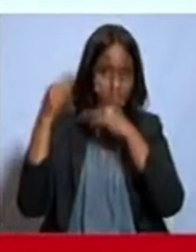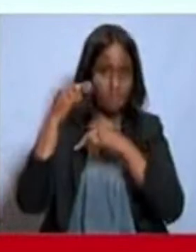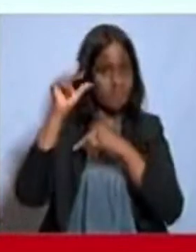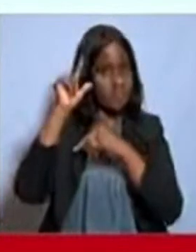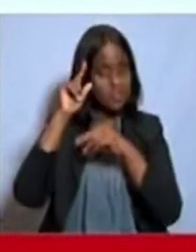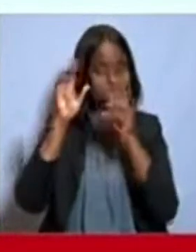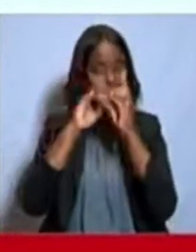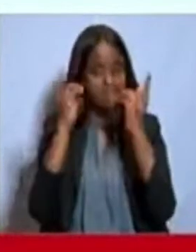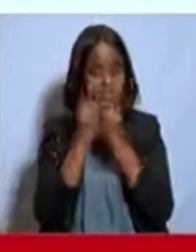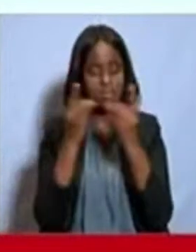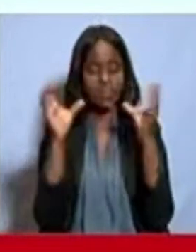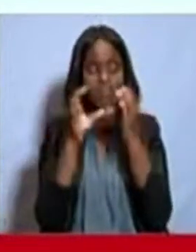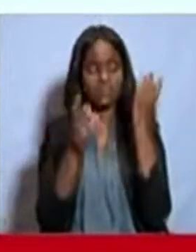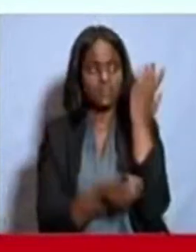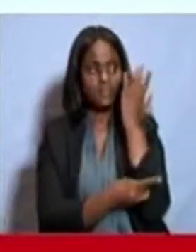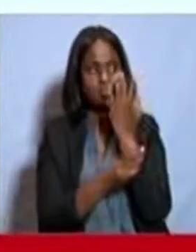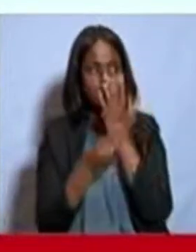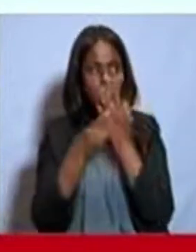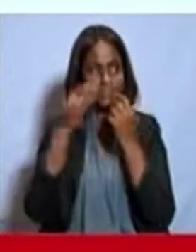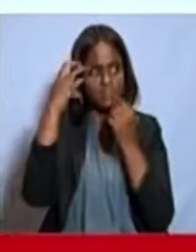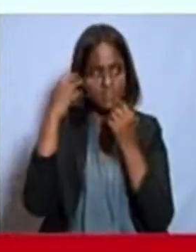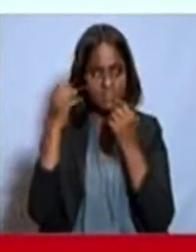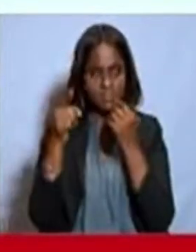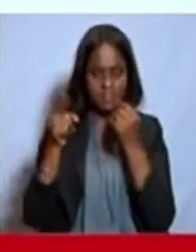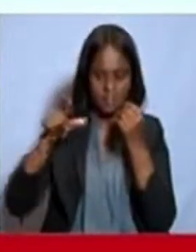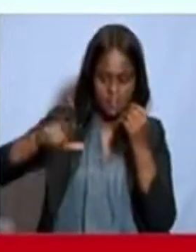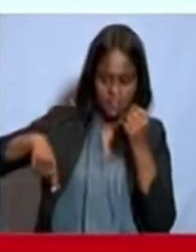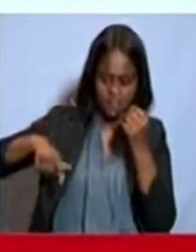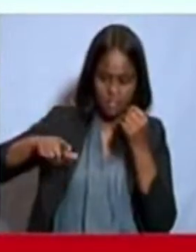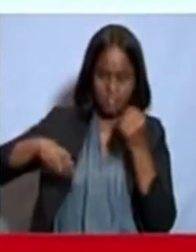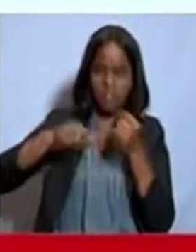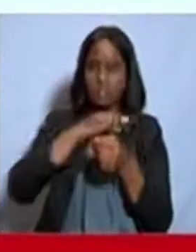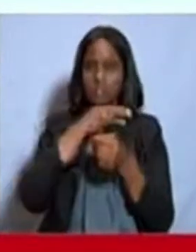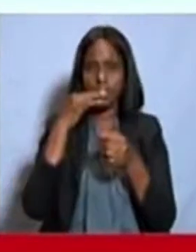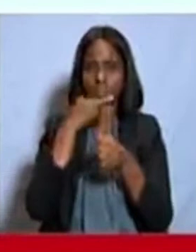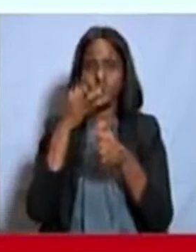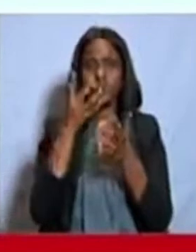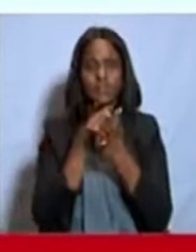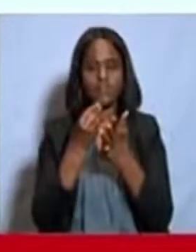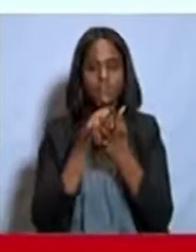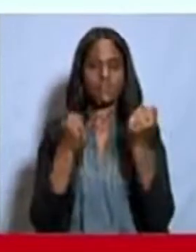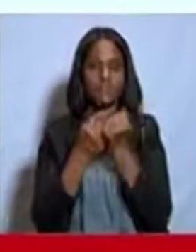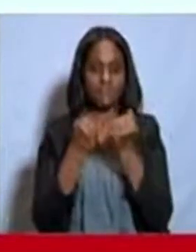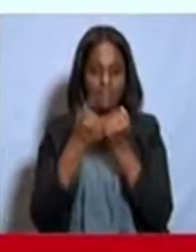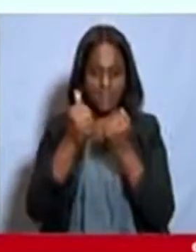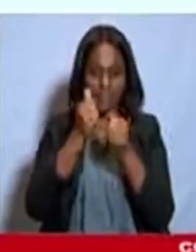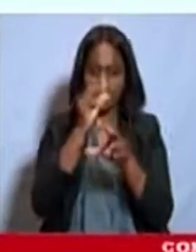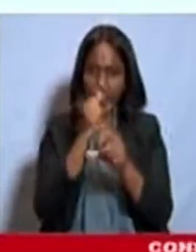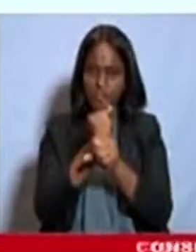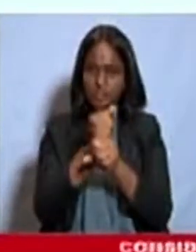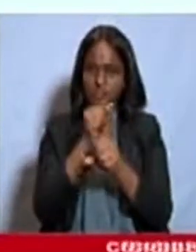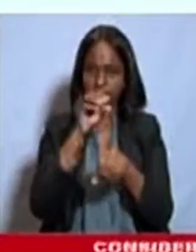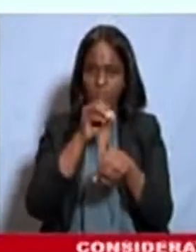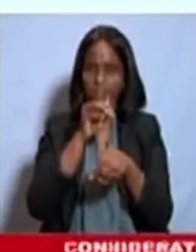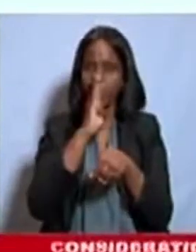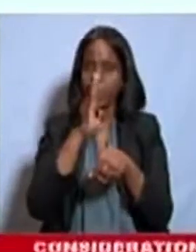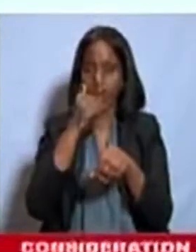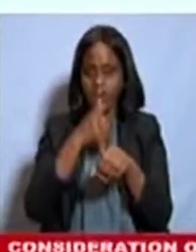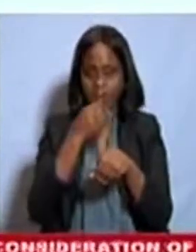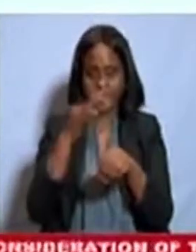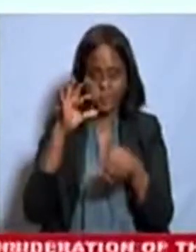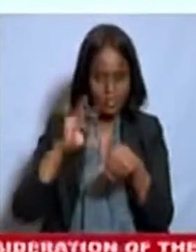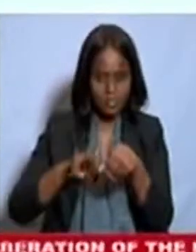Lundazi District Community Development Office delayed distributing farming inputs they had received on behalf of the beneficiaries to